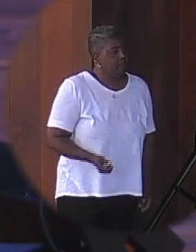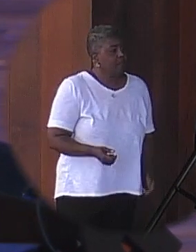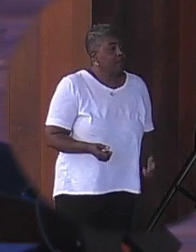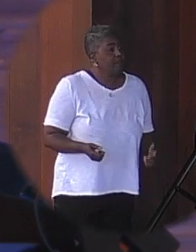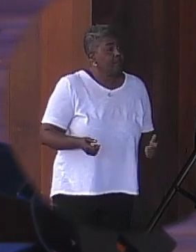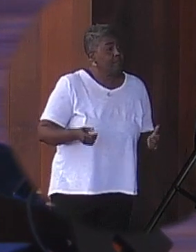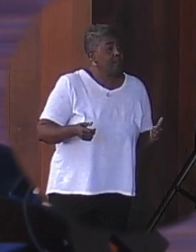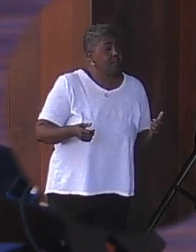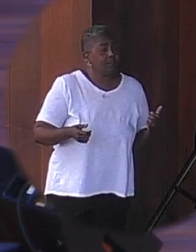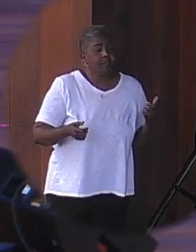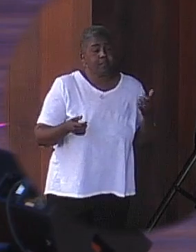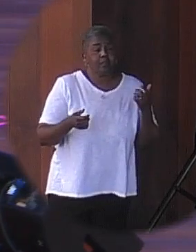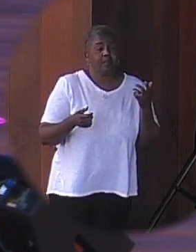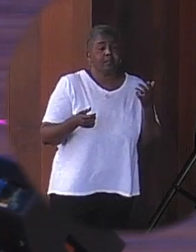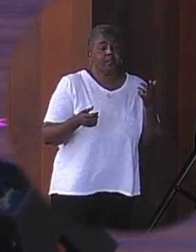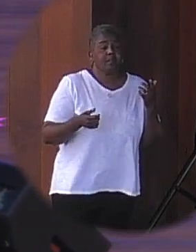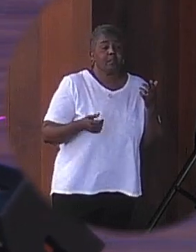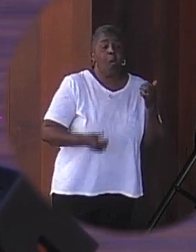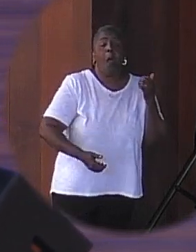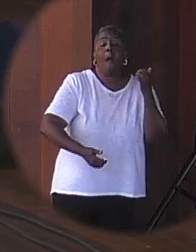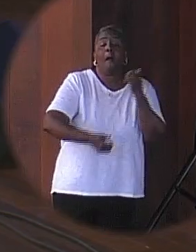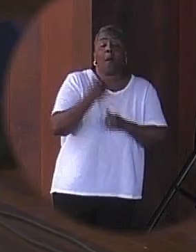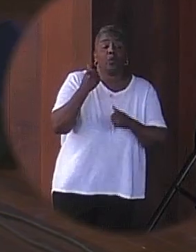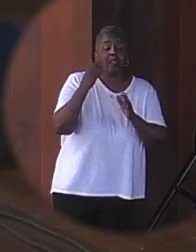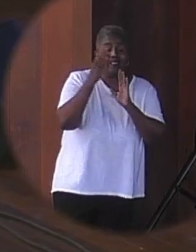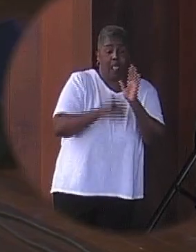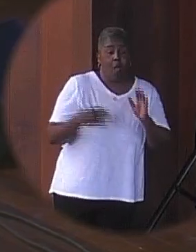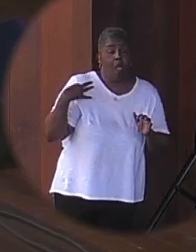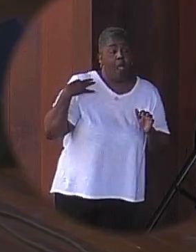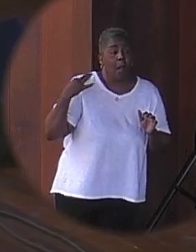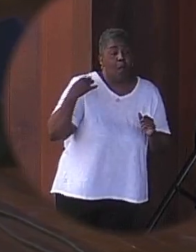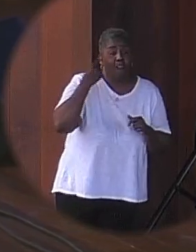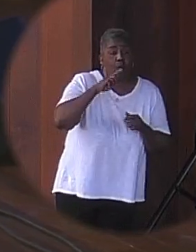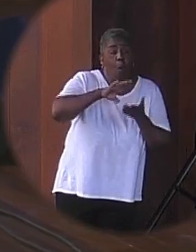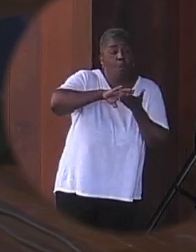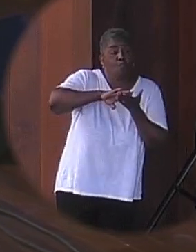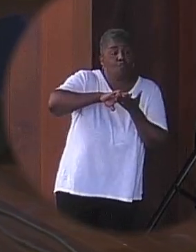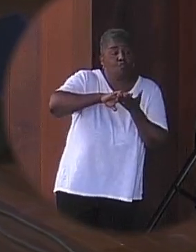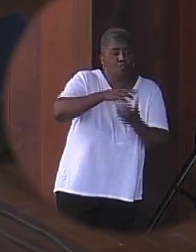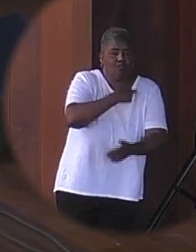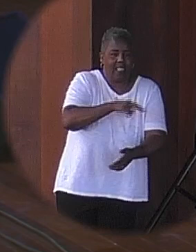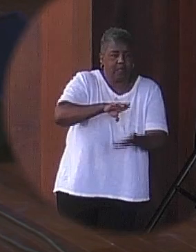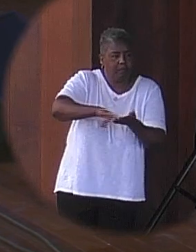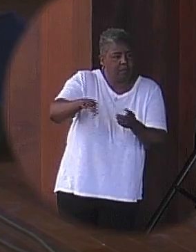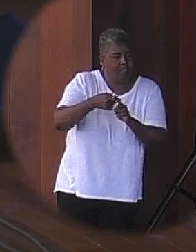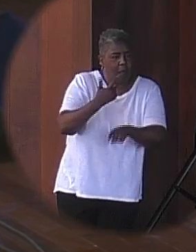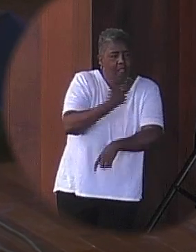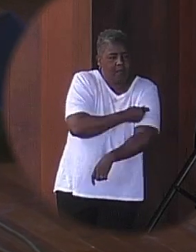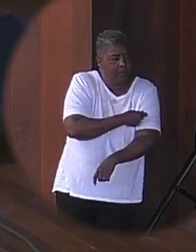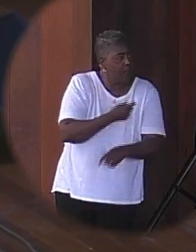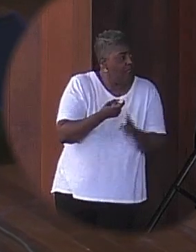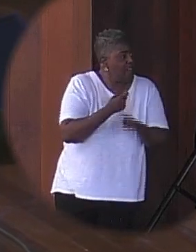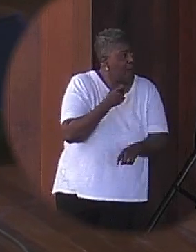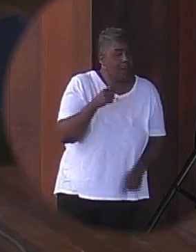The highest applications for religious exemption in the body of Christ have